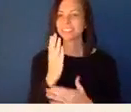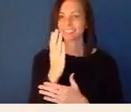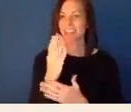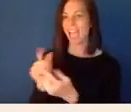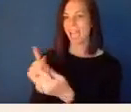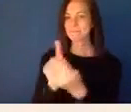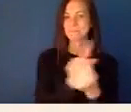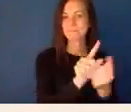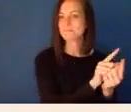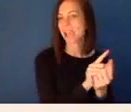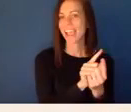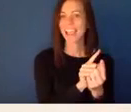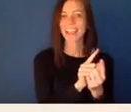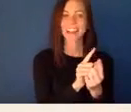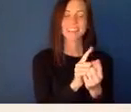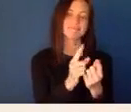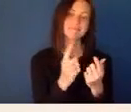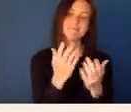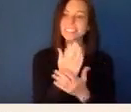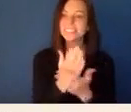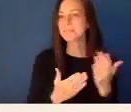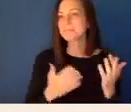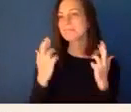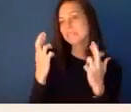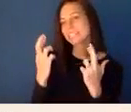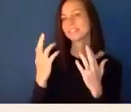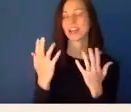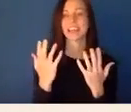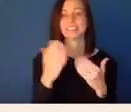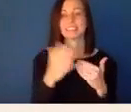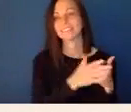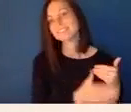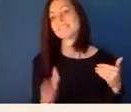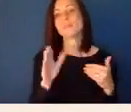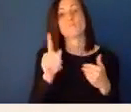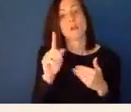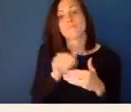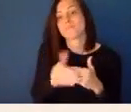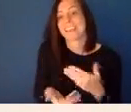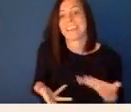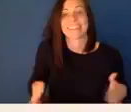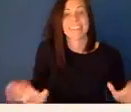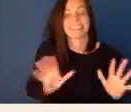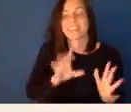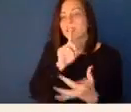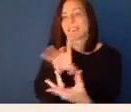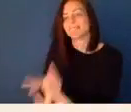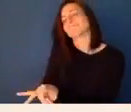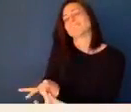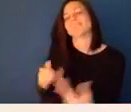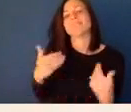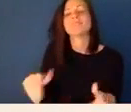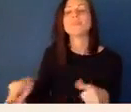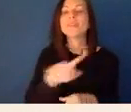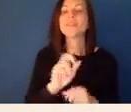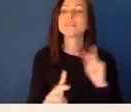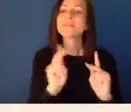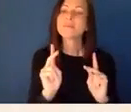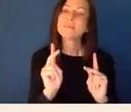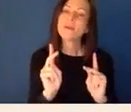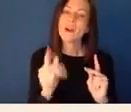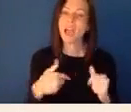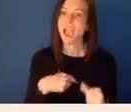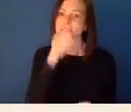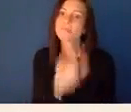I got to spend in Miami doing the event, and I wouldn't know any other way. I loved it. I love being able